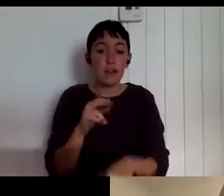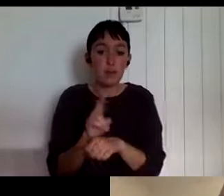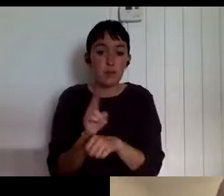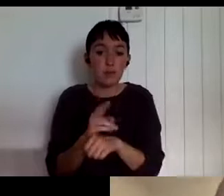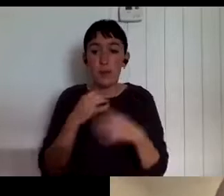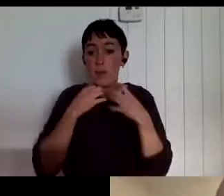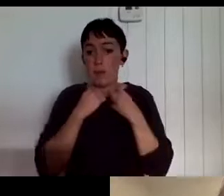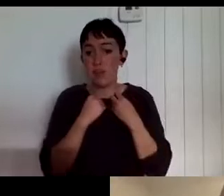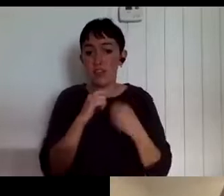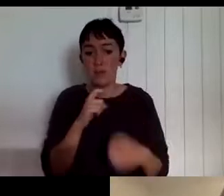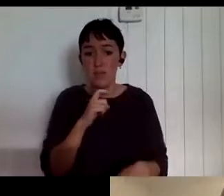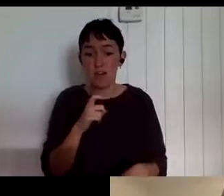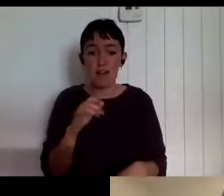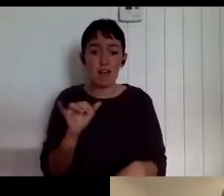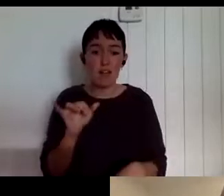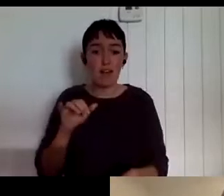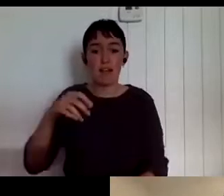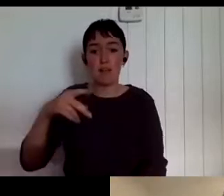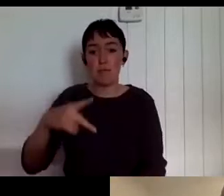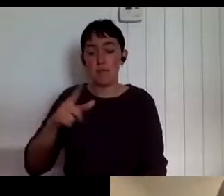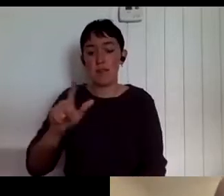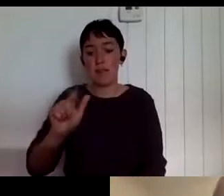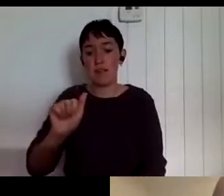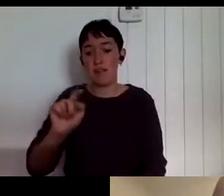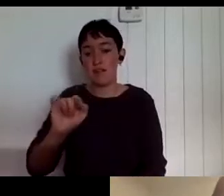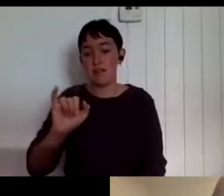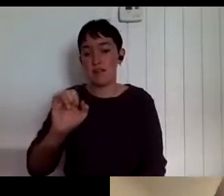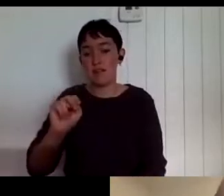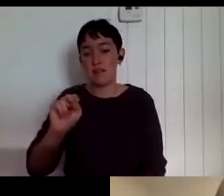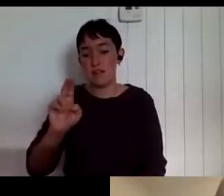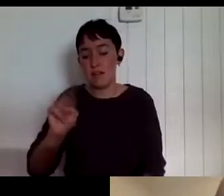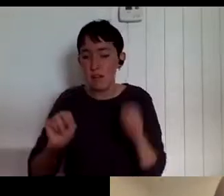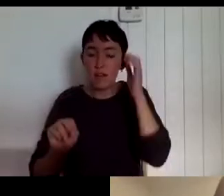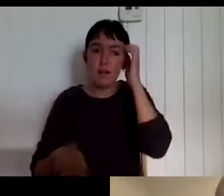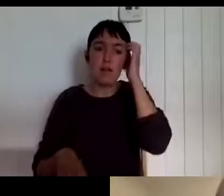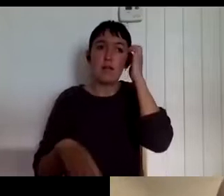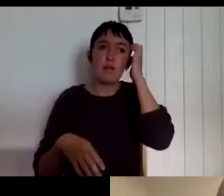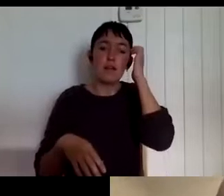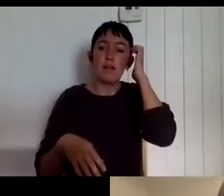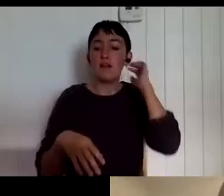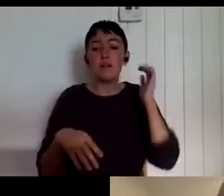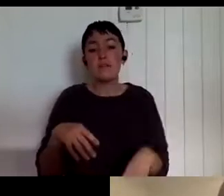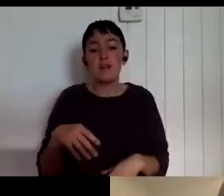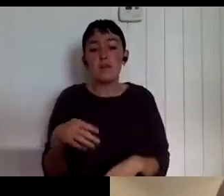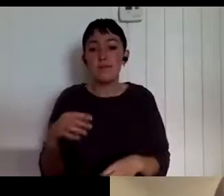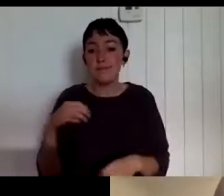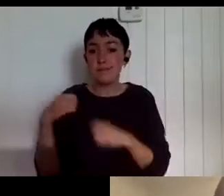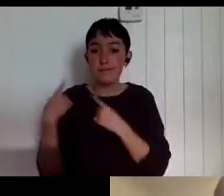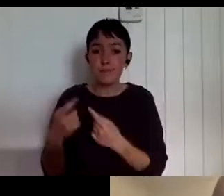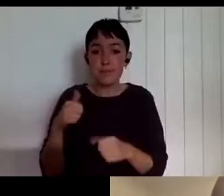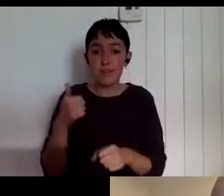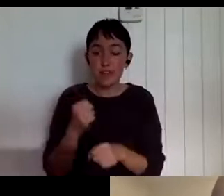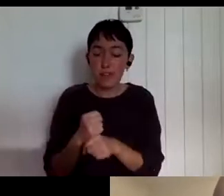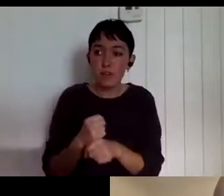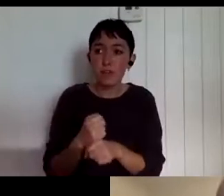or palladium. So one of the pushes of the last, you know, 10 years is trying to make it so that you can start using, you know, much